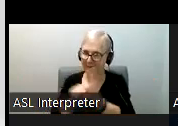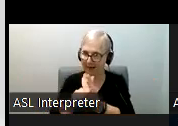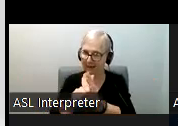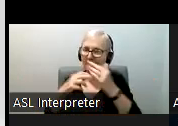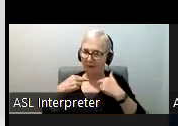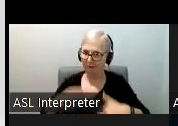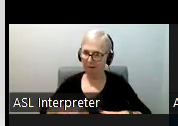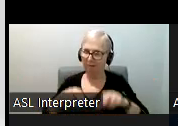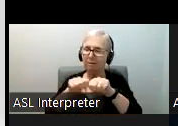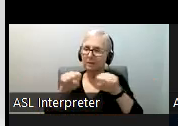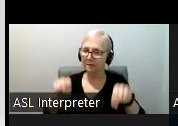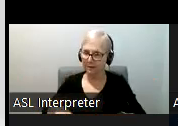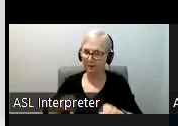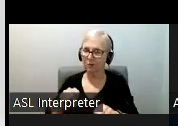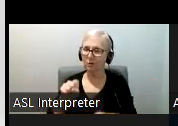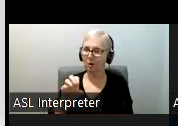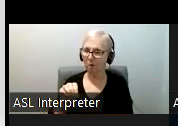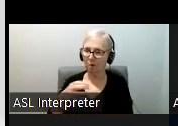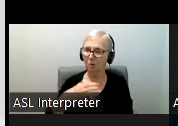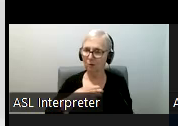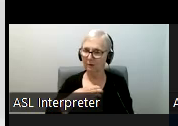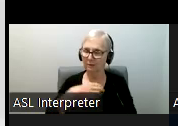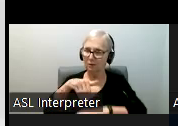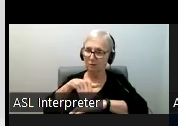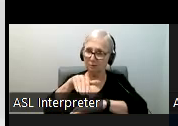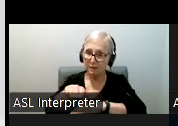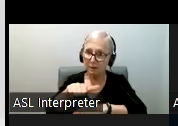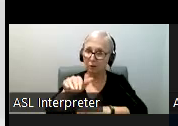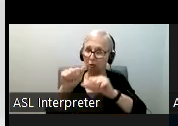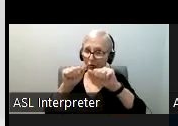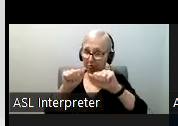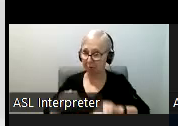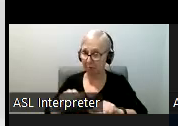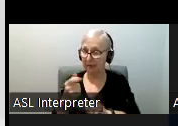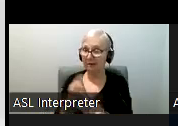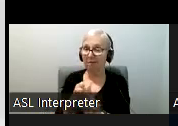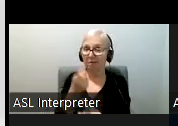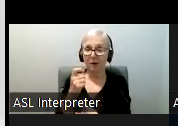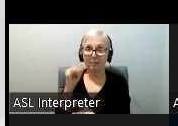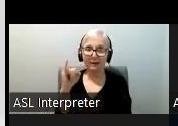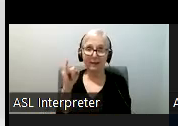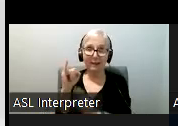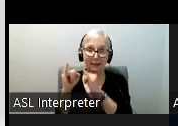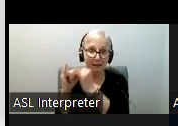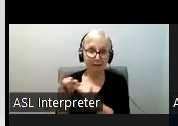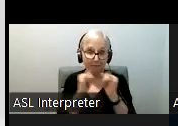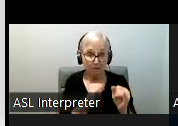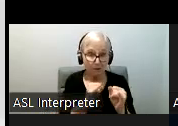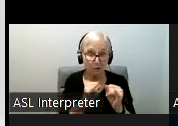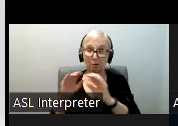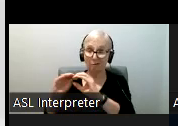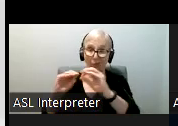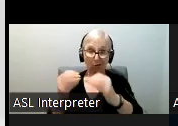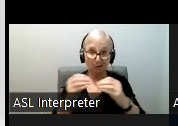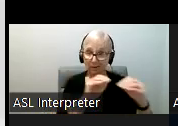so grievances submitted to the BHA, they could come from an individual or an organization. It could include people